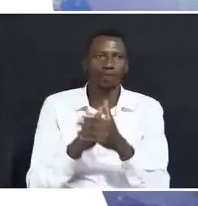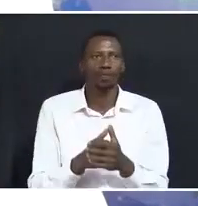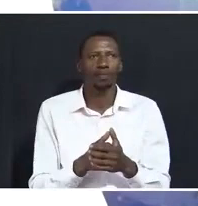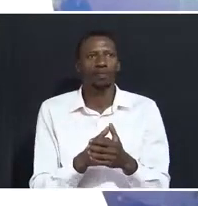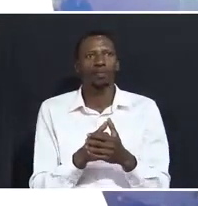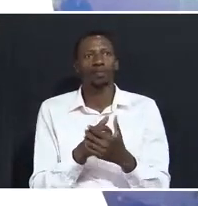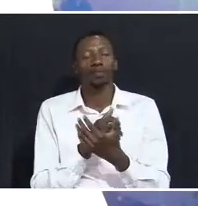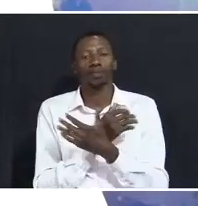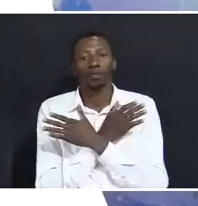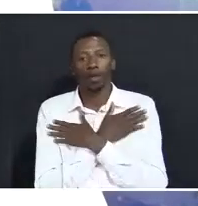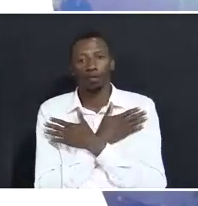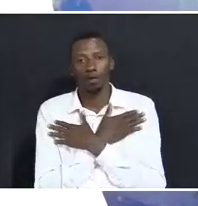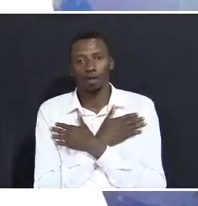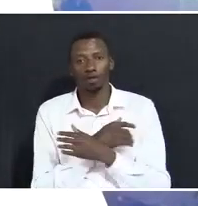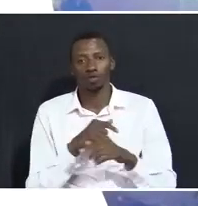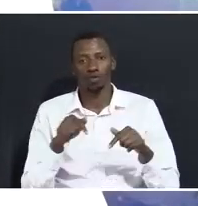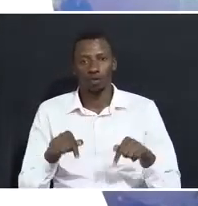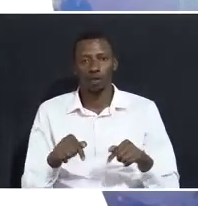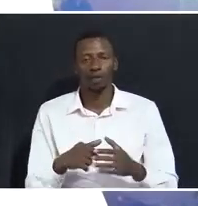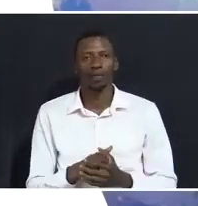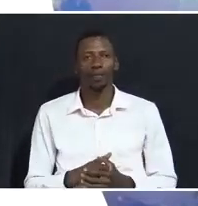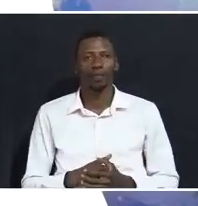Friends, today,